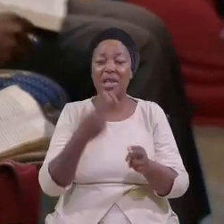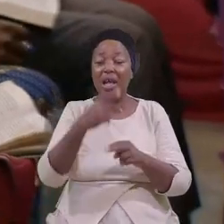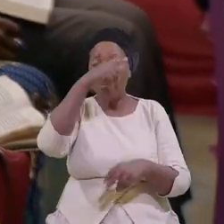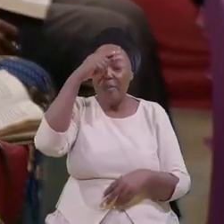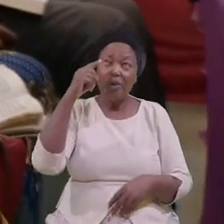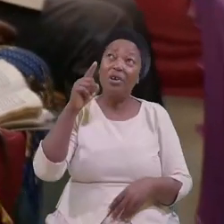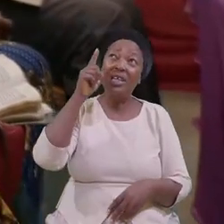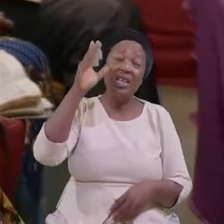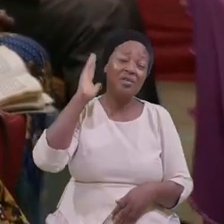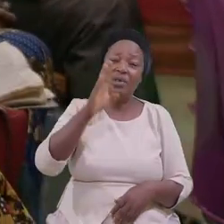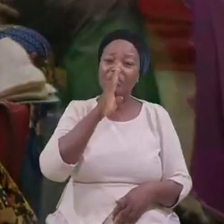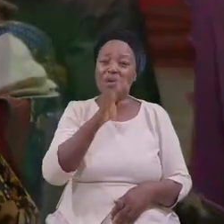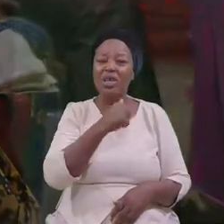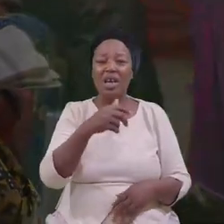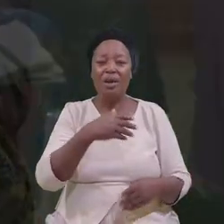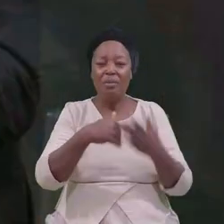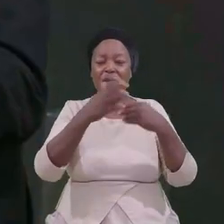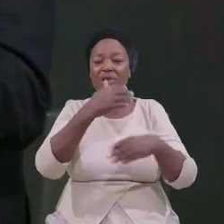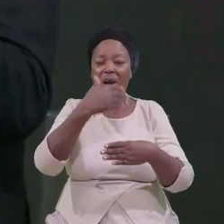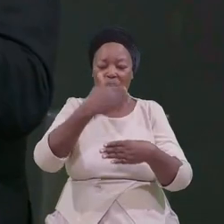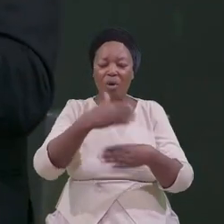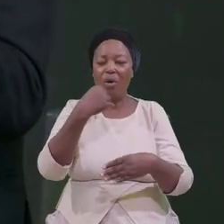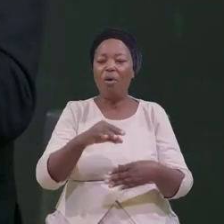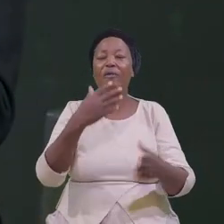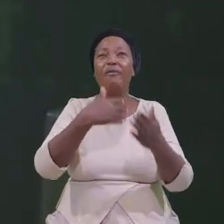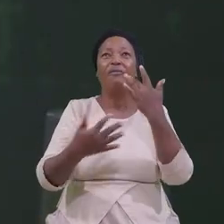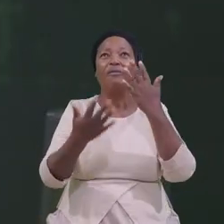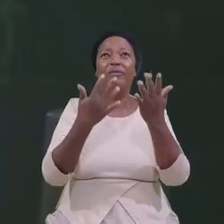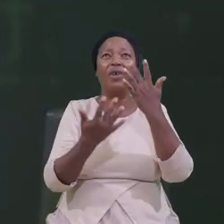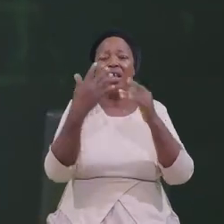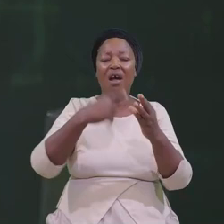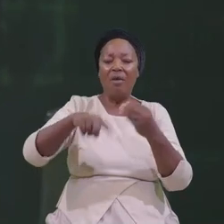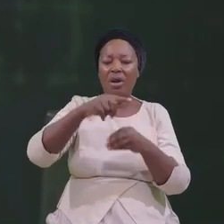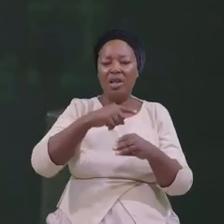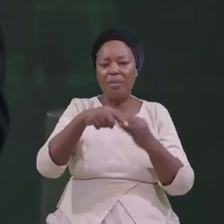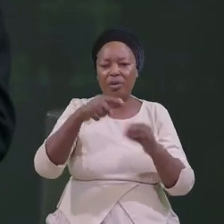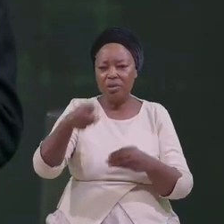he'll be a wall of fire round about you.